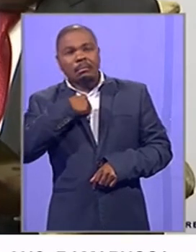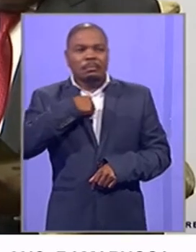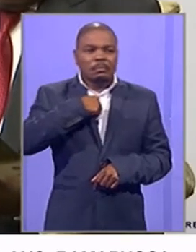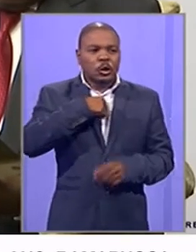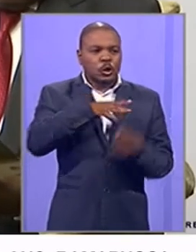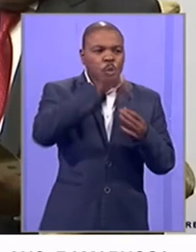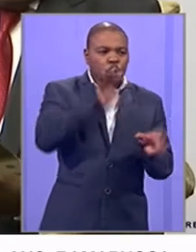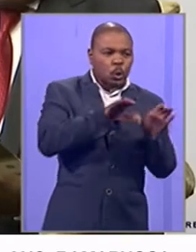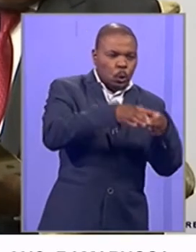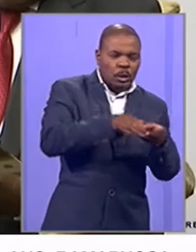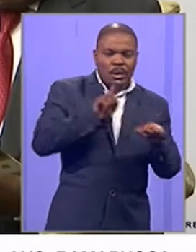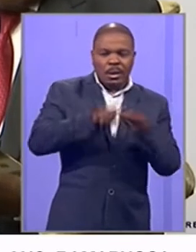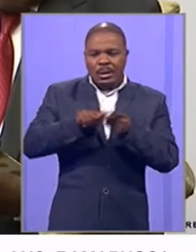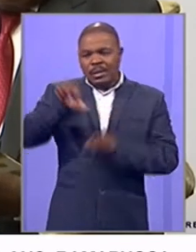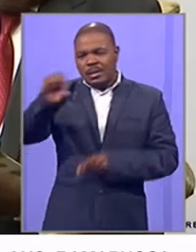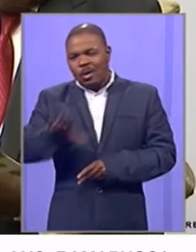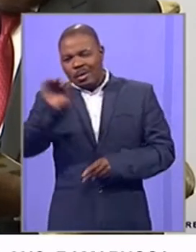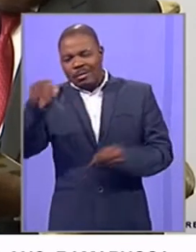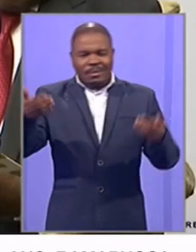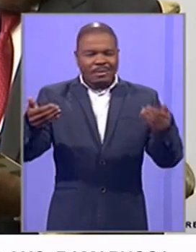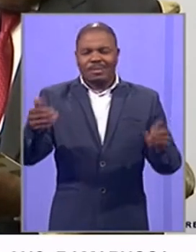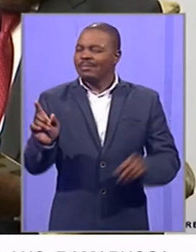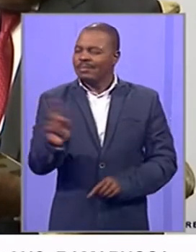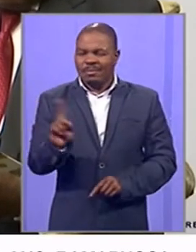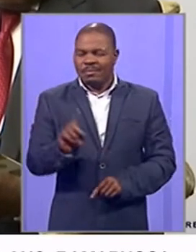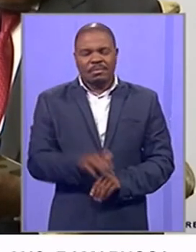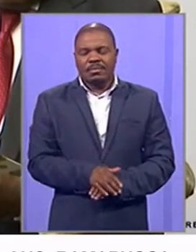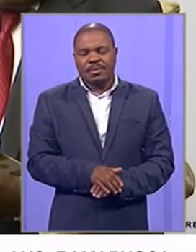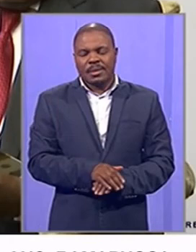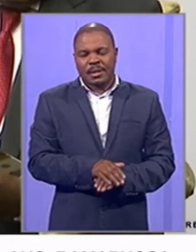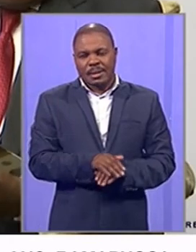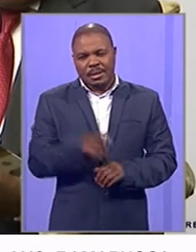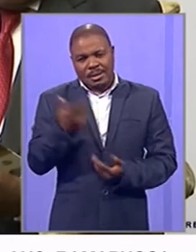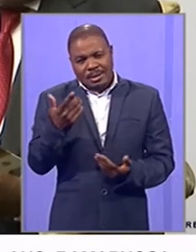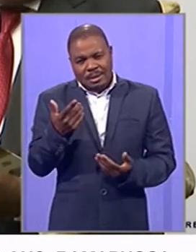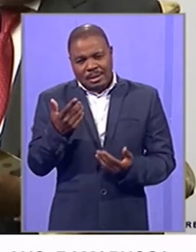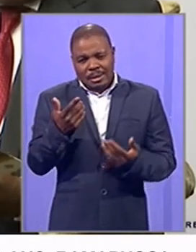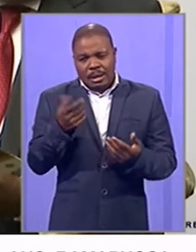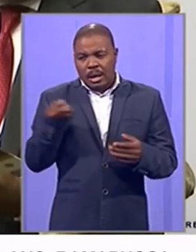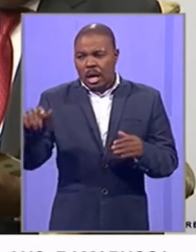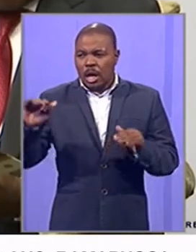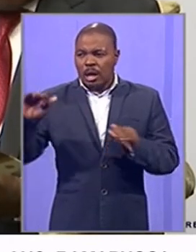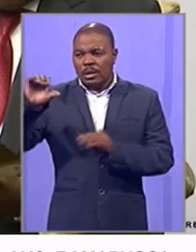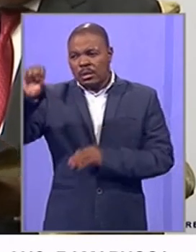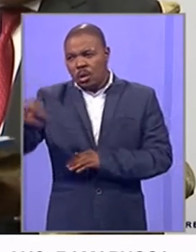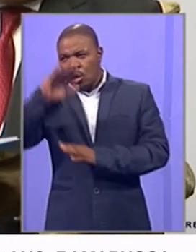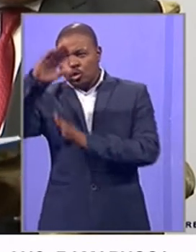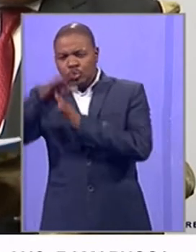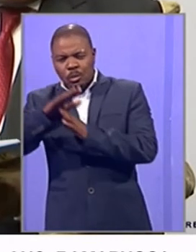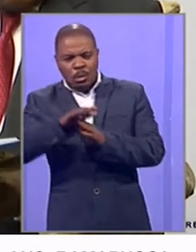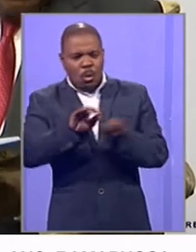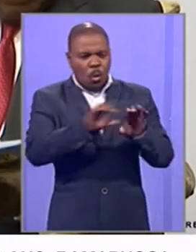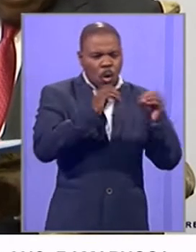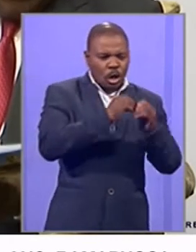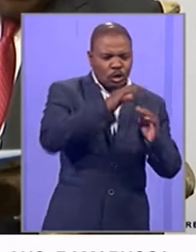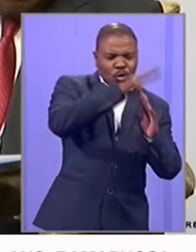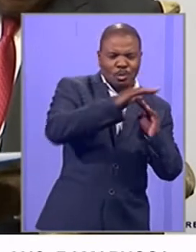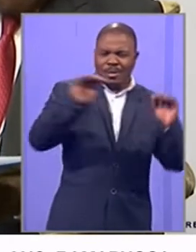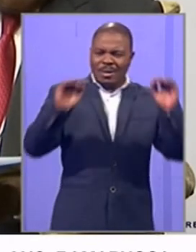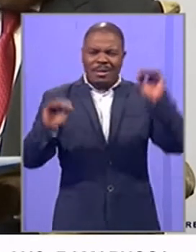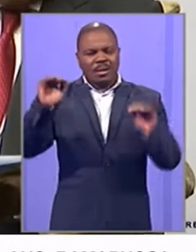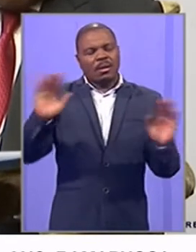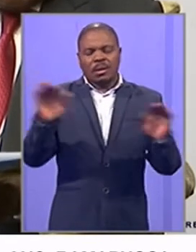or type of situation. The one is not much more important than the